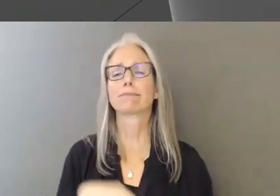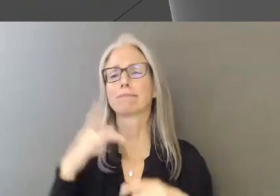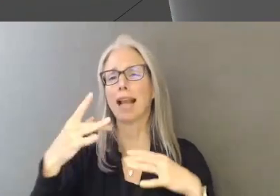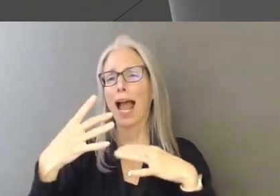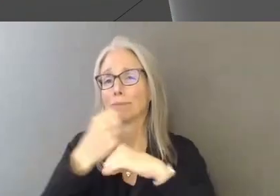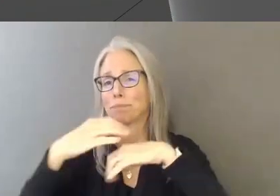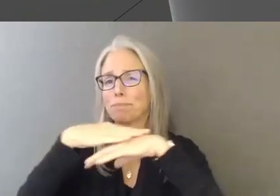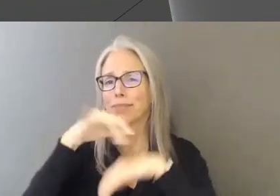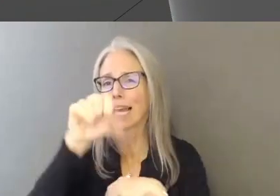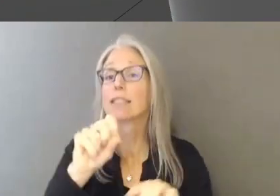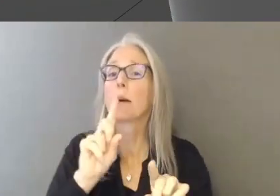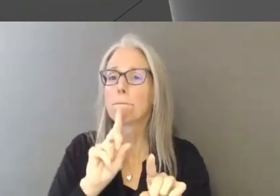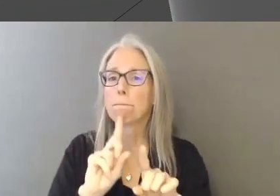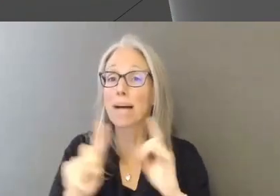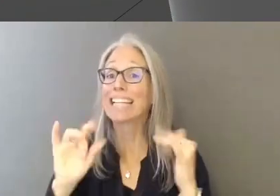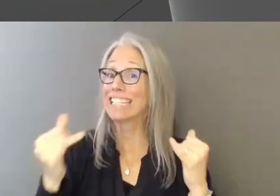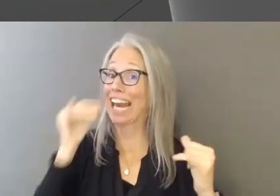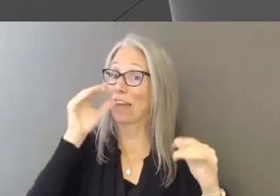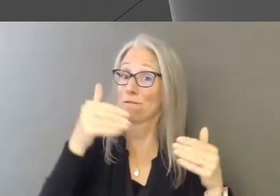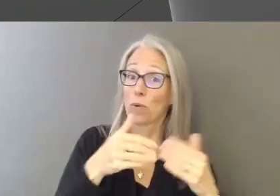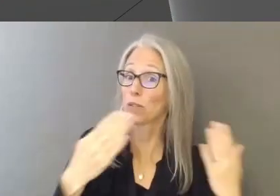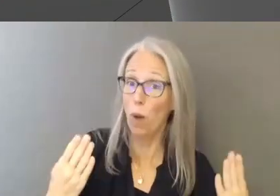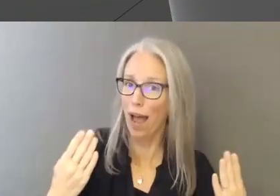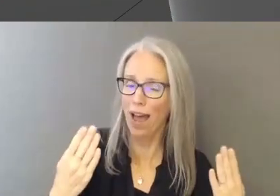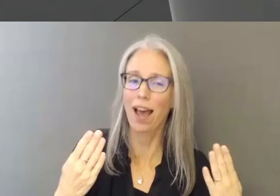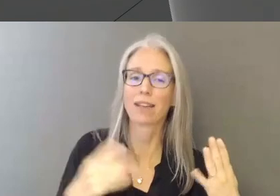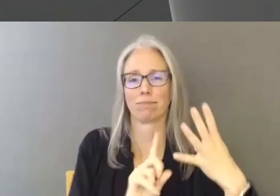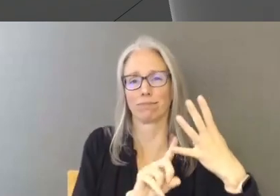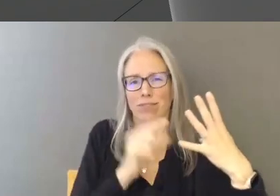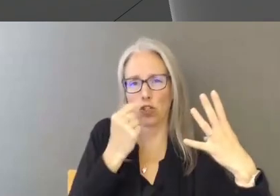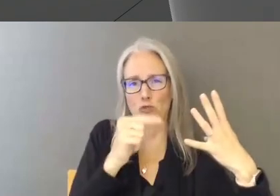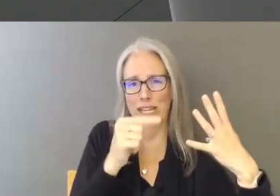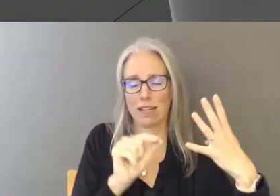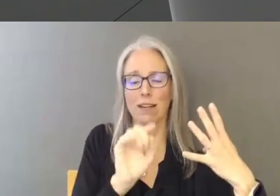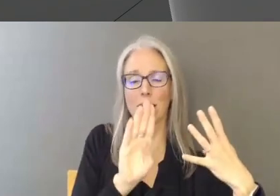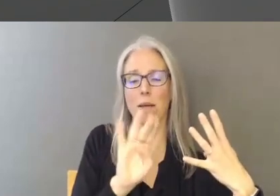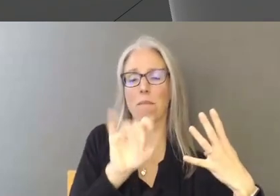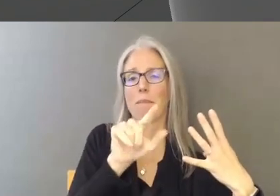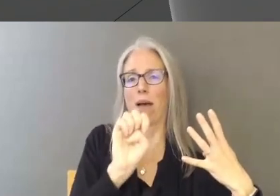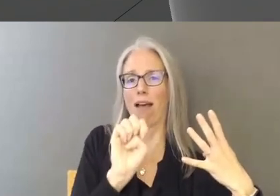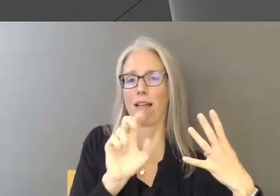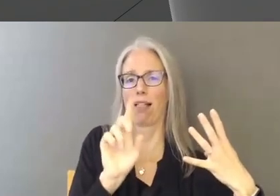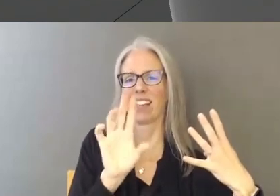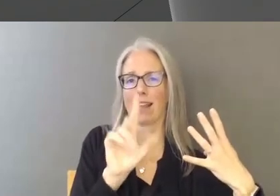we're here to talk about bile ducts. So let me just turn all that off. Oop.